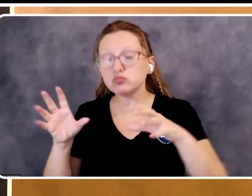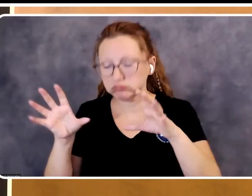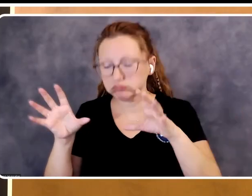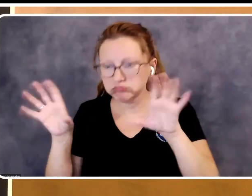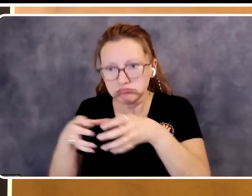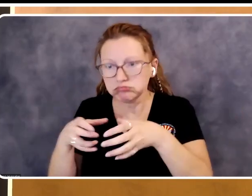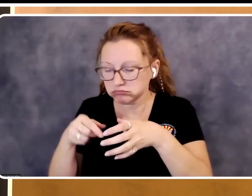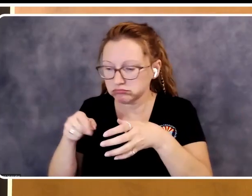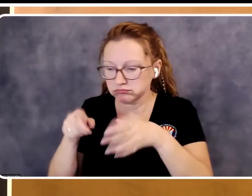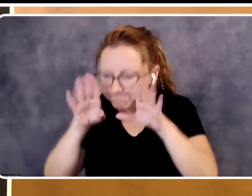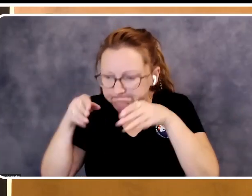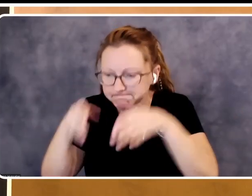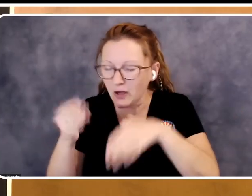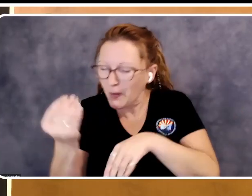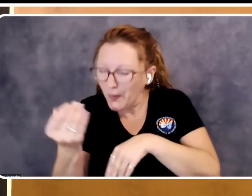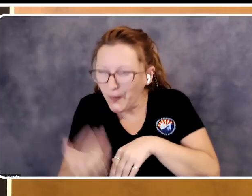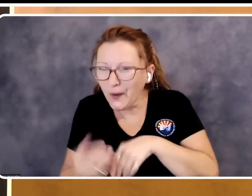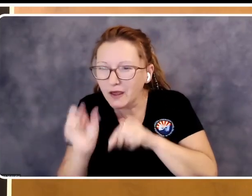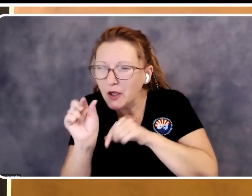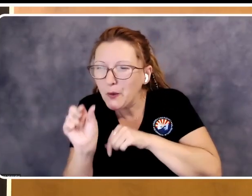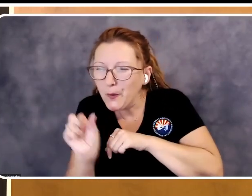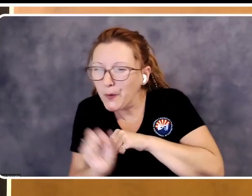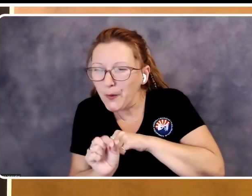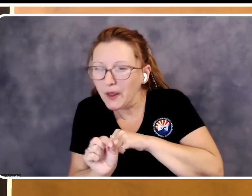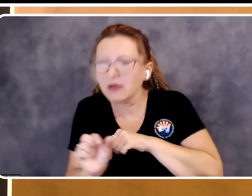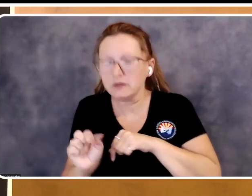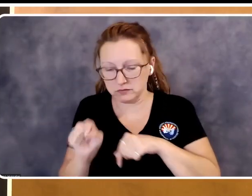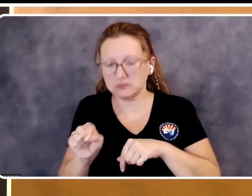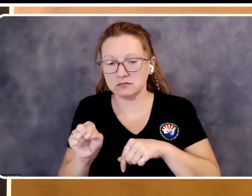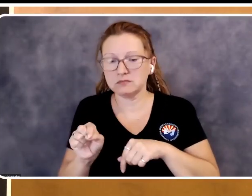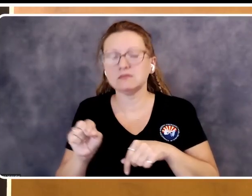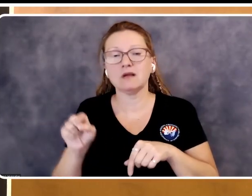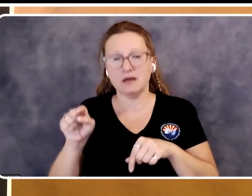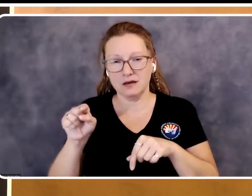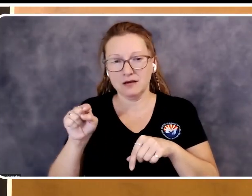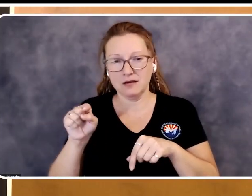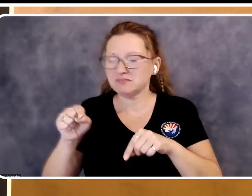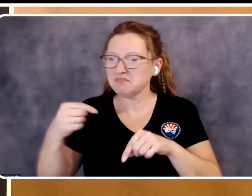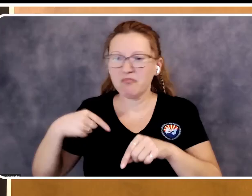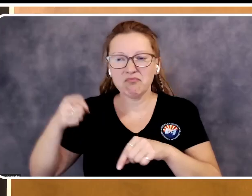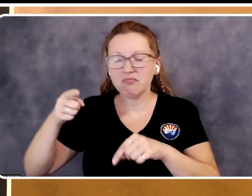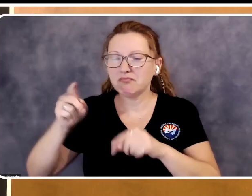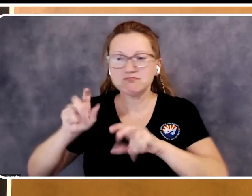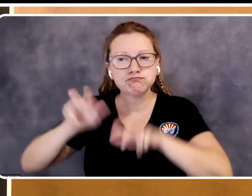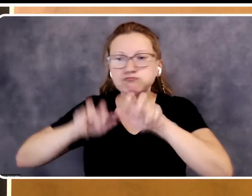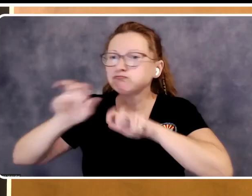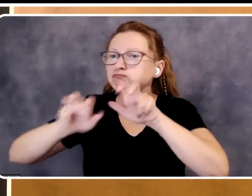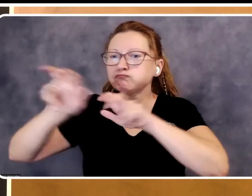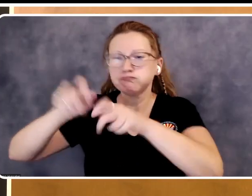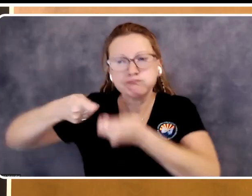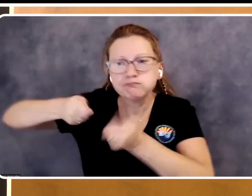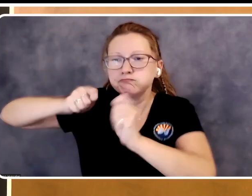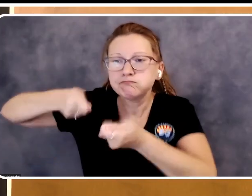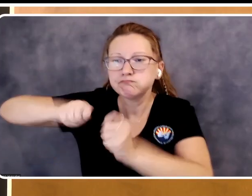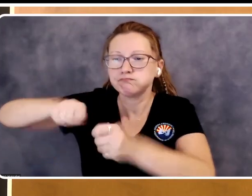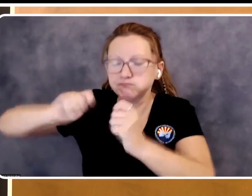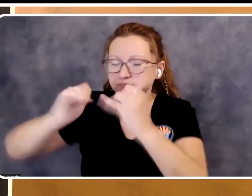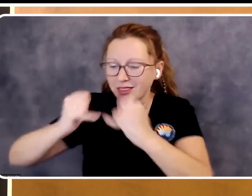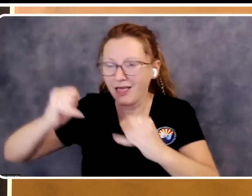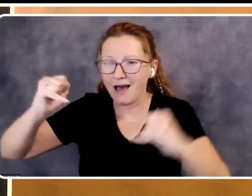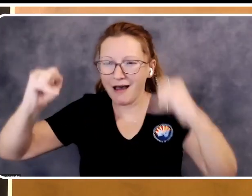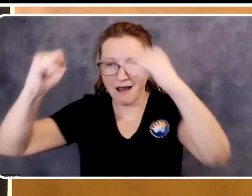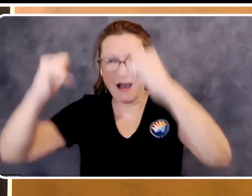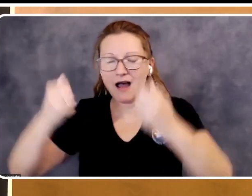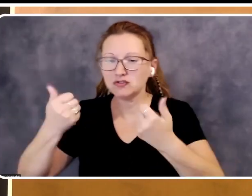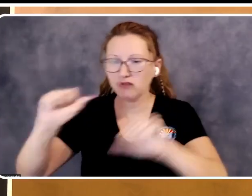that finger that's poking out towards the southwest, so they were going up the hill, putting in hand lines, securing as they go.